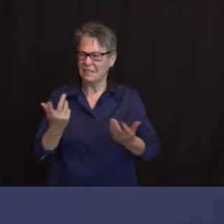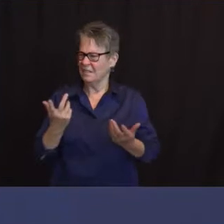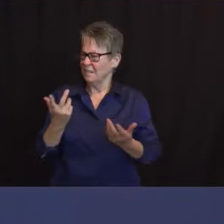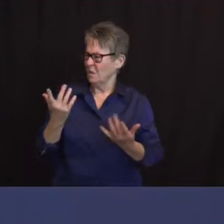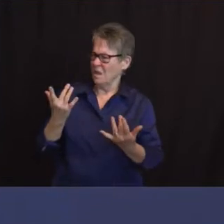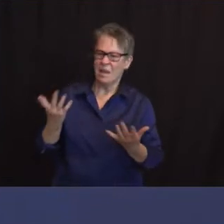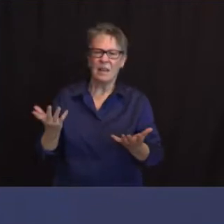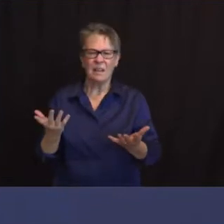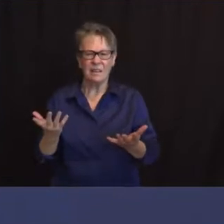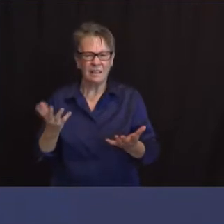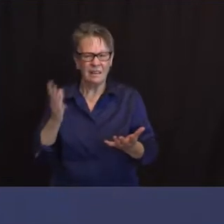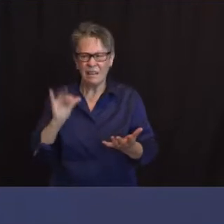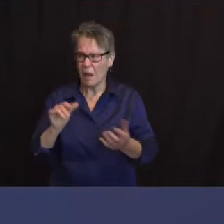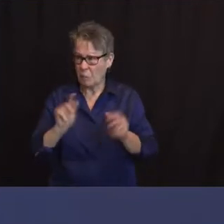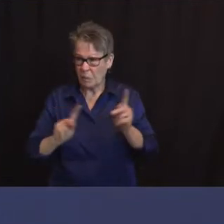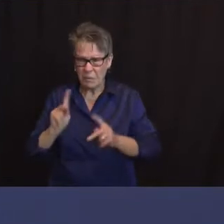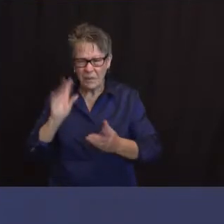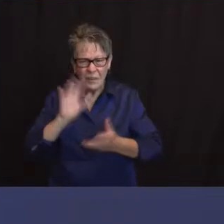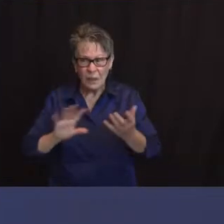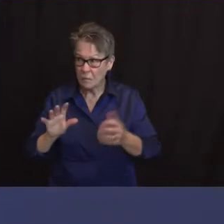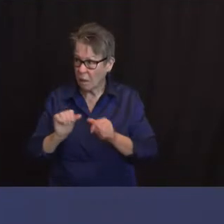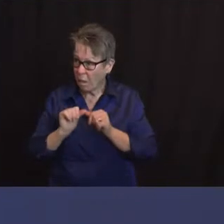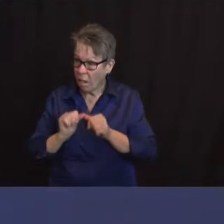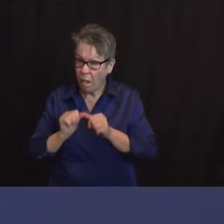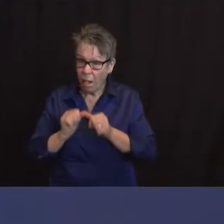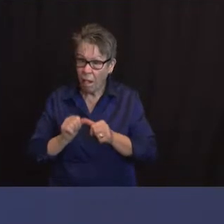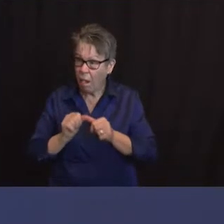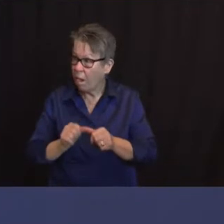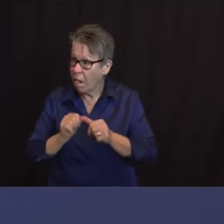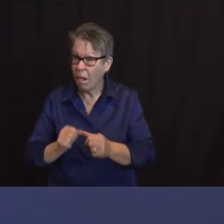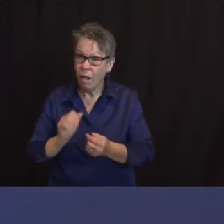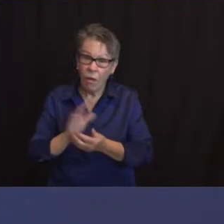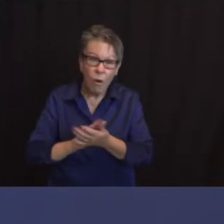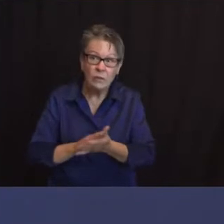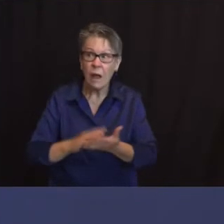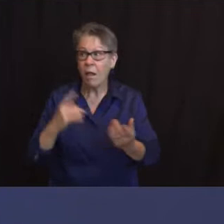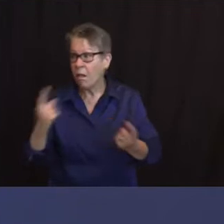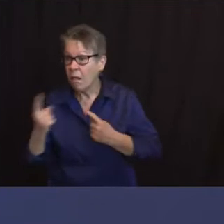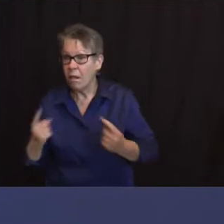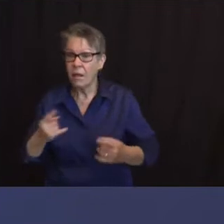going to go on for, forever or for a year?